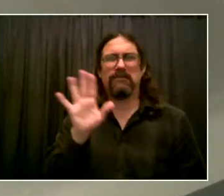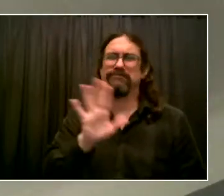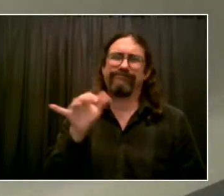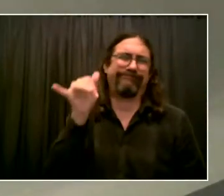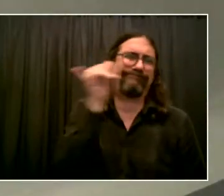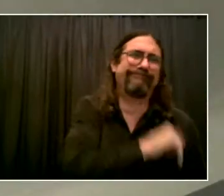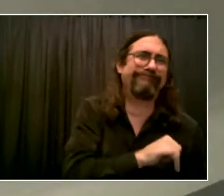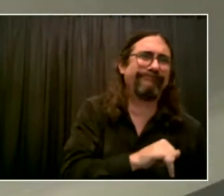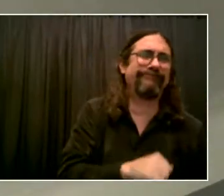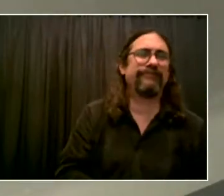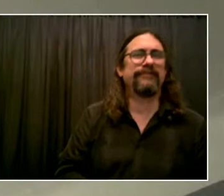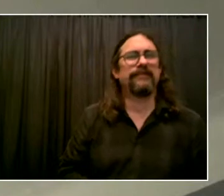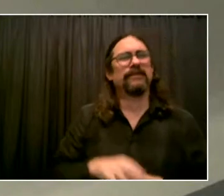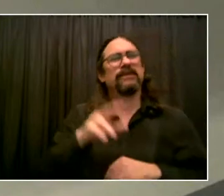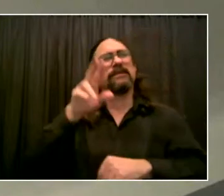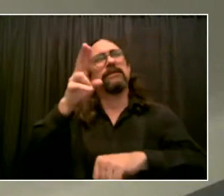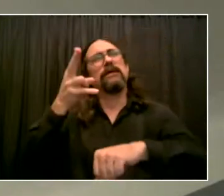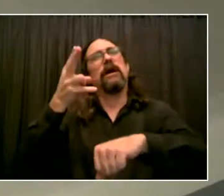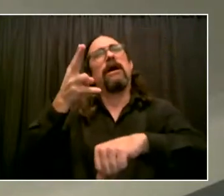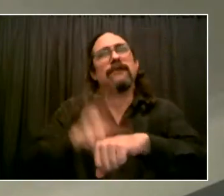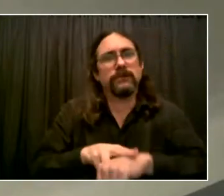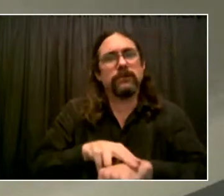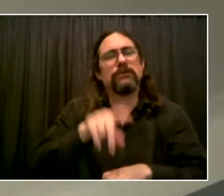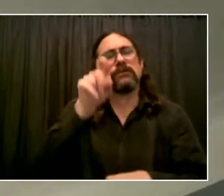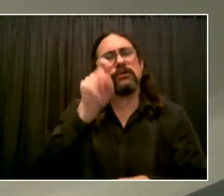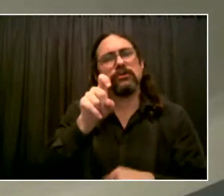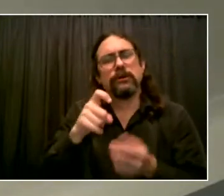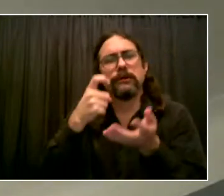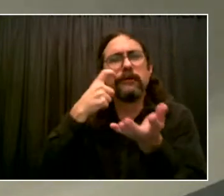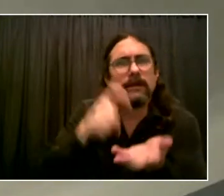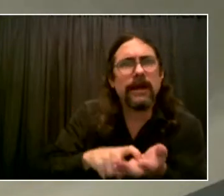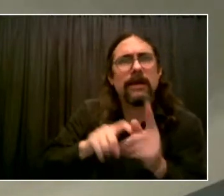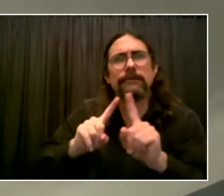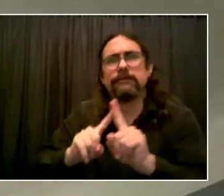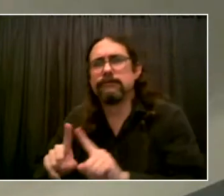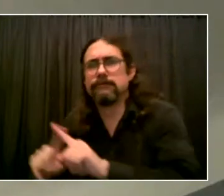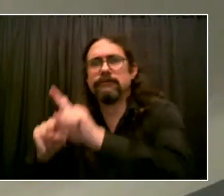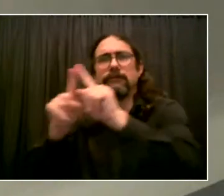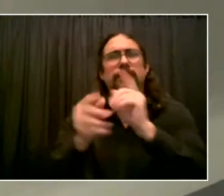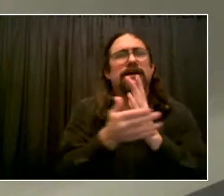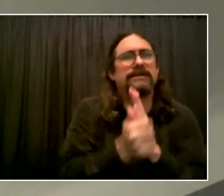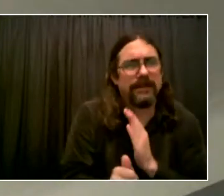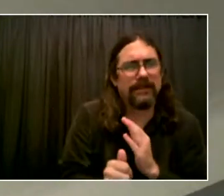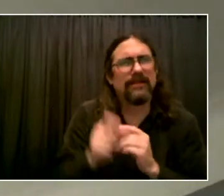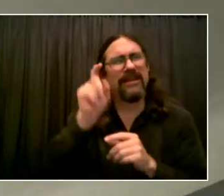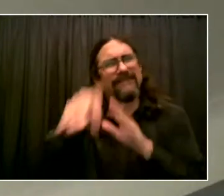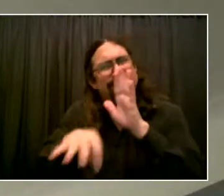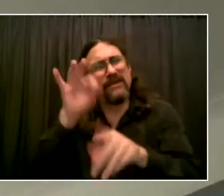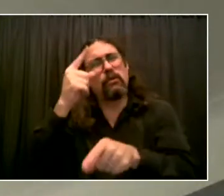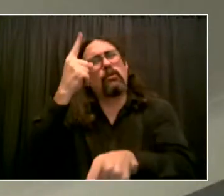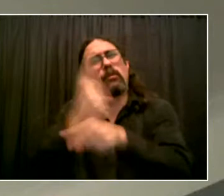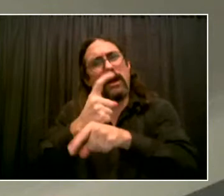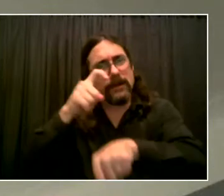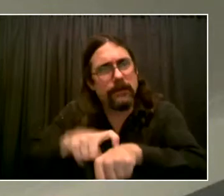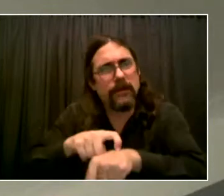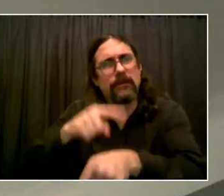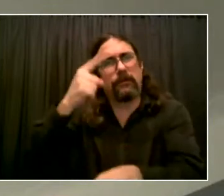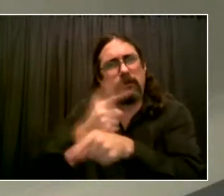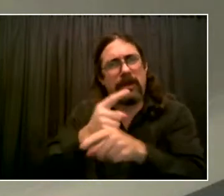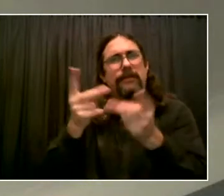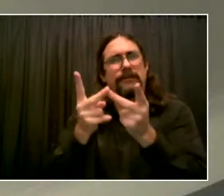great things about our country is that we don't do that. In Europe,